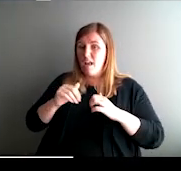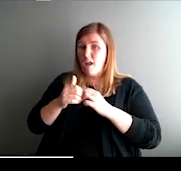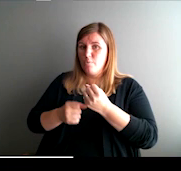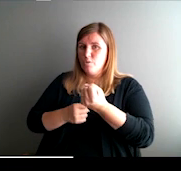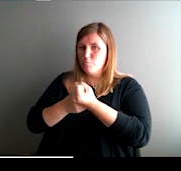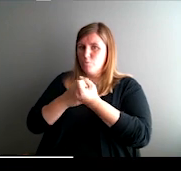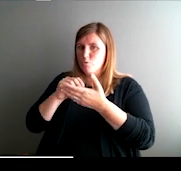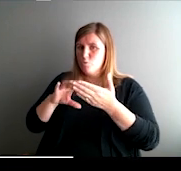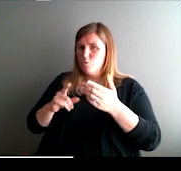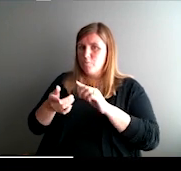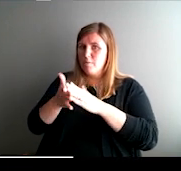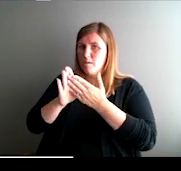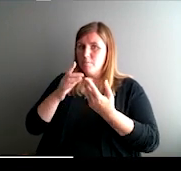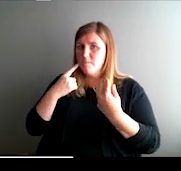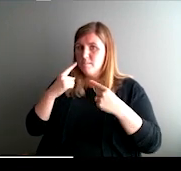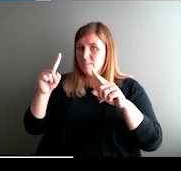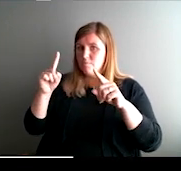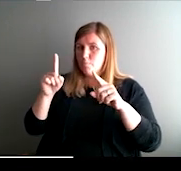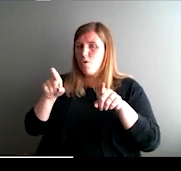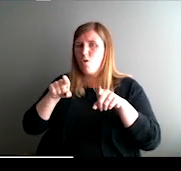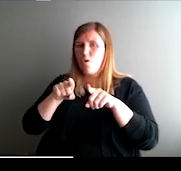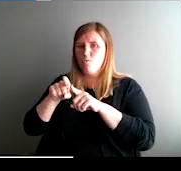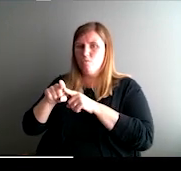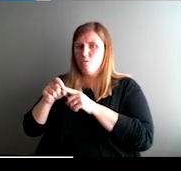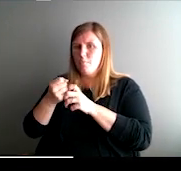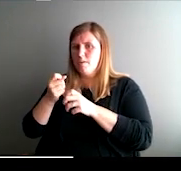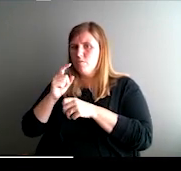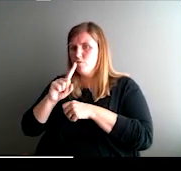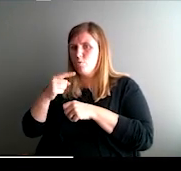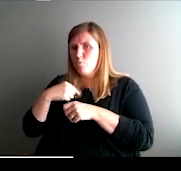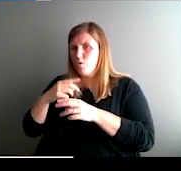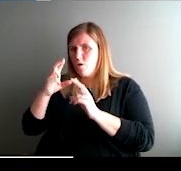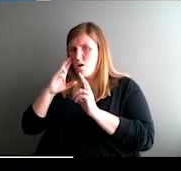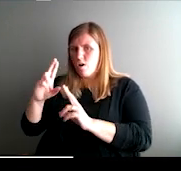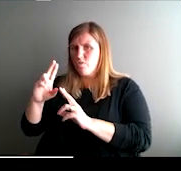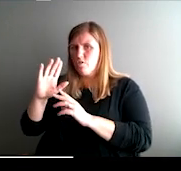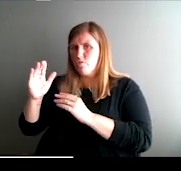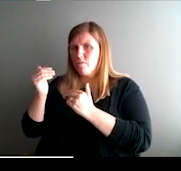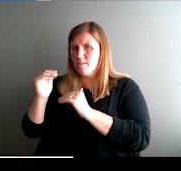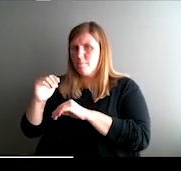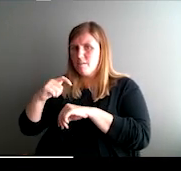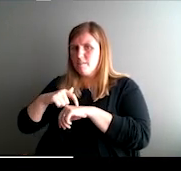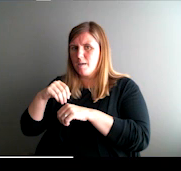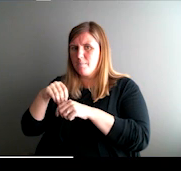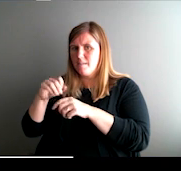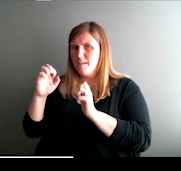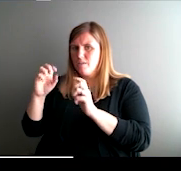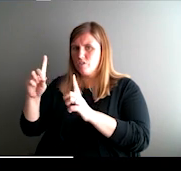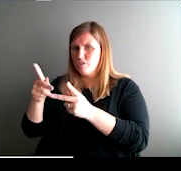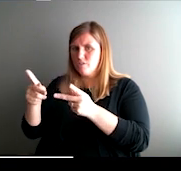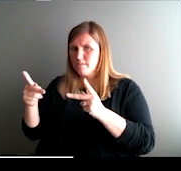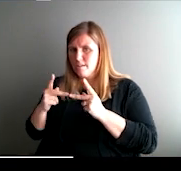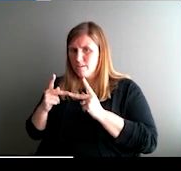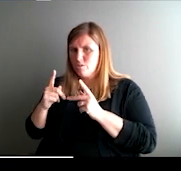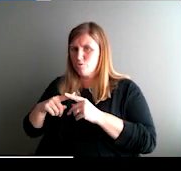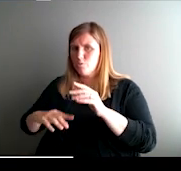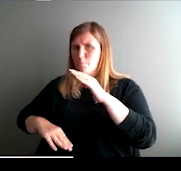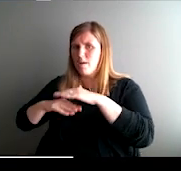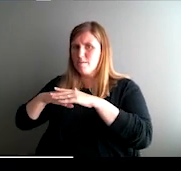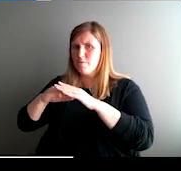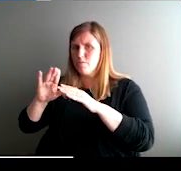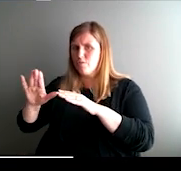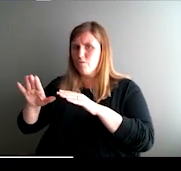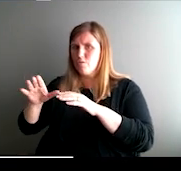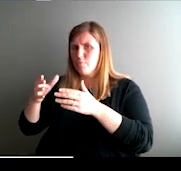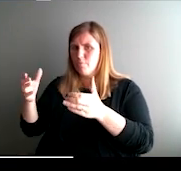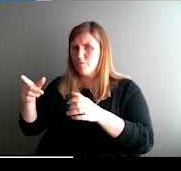student so they're successful while also making sure that we're honoring their limited time in an education setting to maximize how much